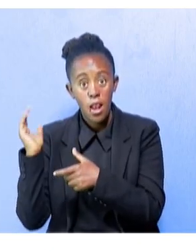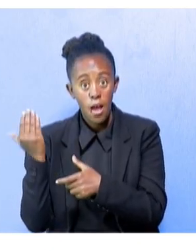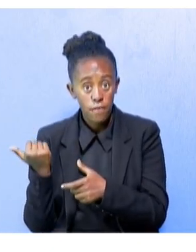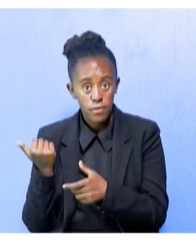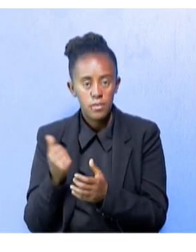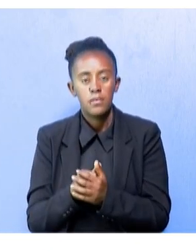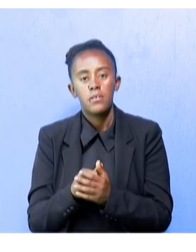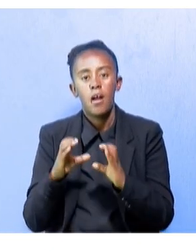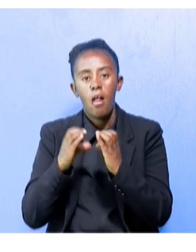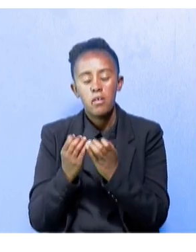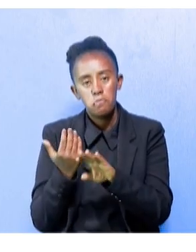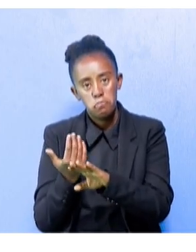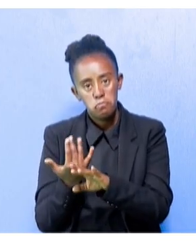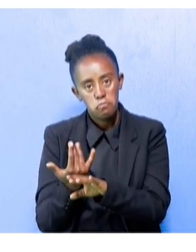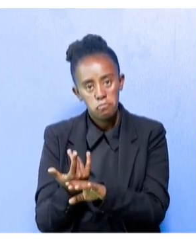early.